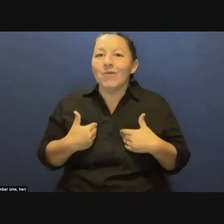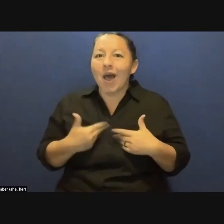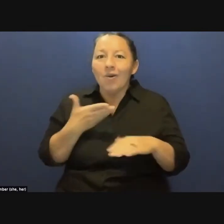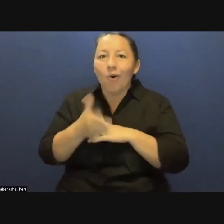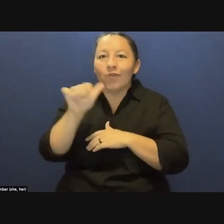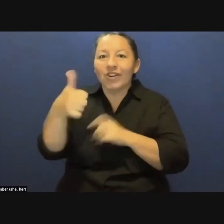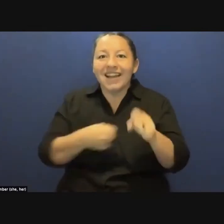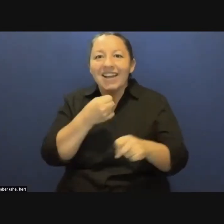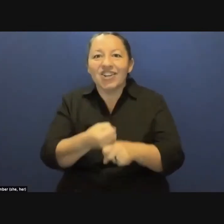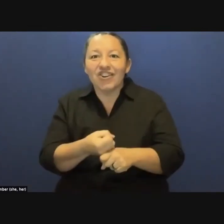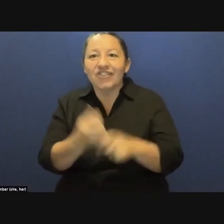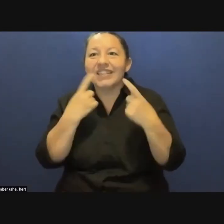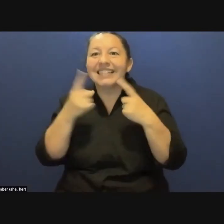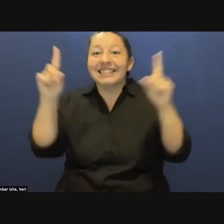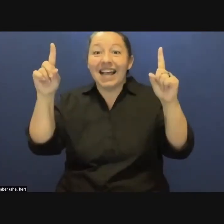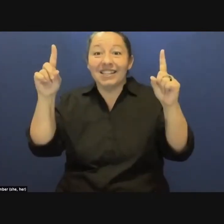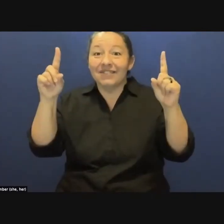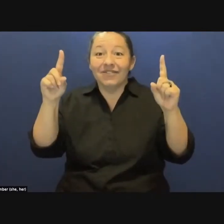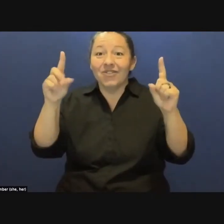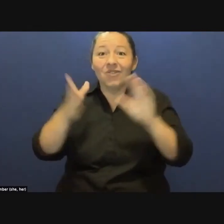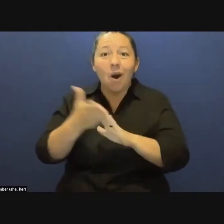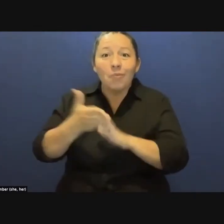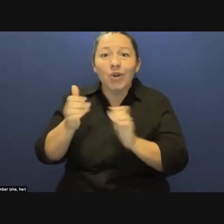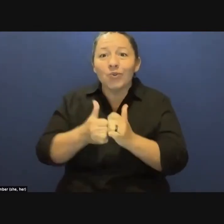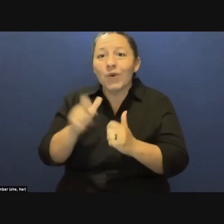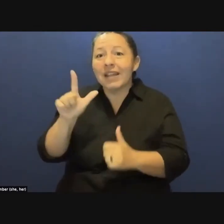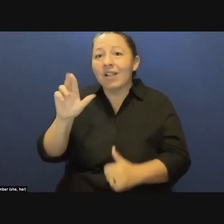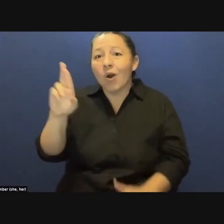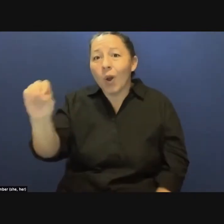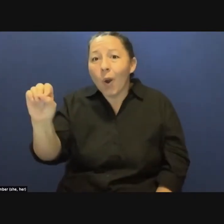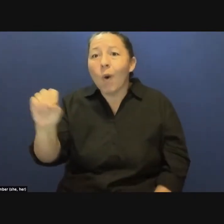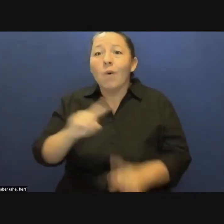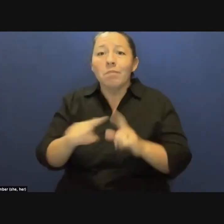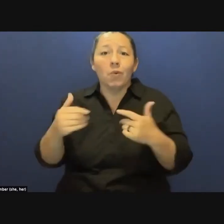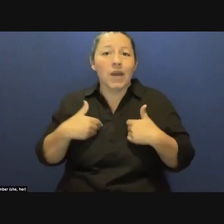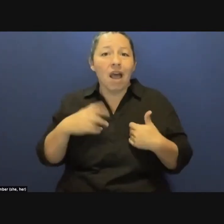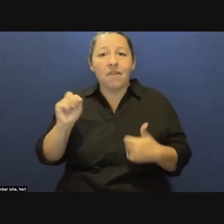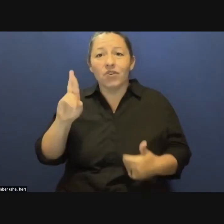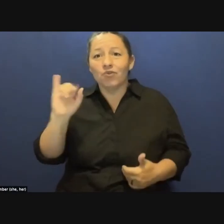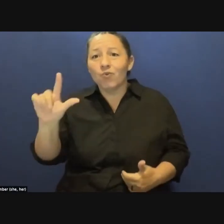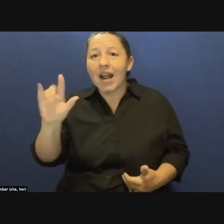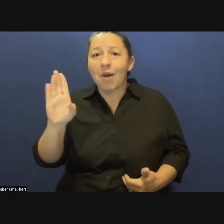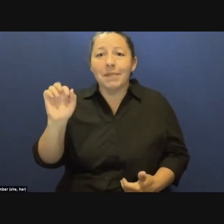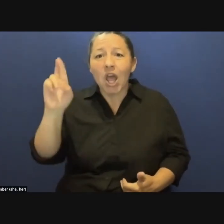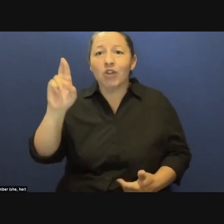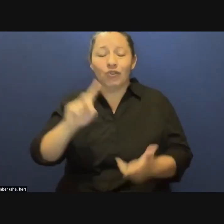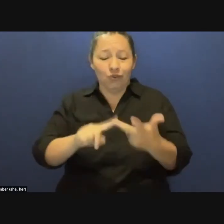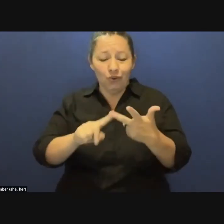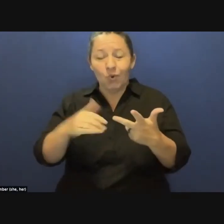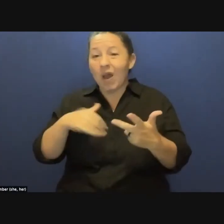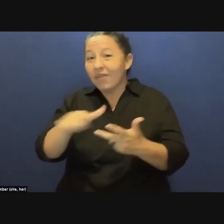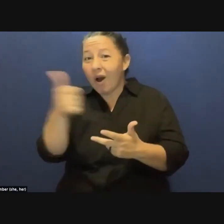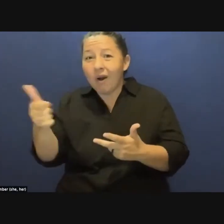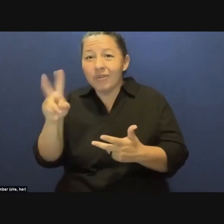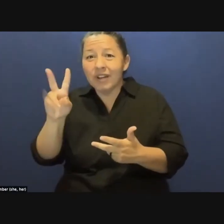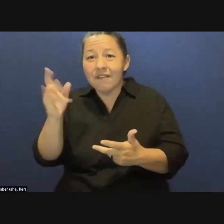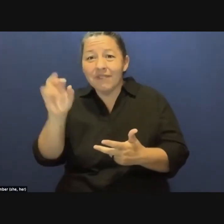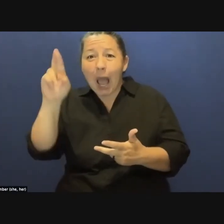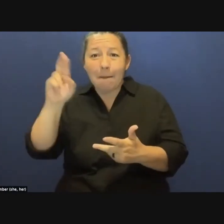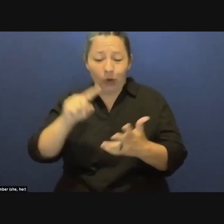of successful operations with LRO, but we have Lunar Trailblazer, we have some of the others, Viper, et